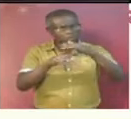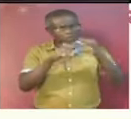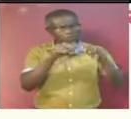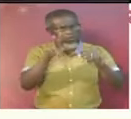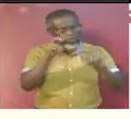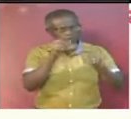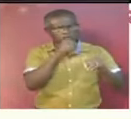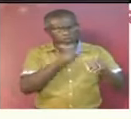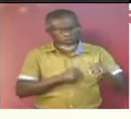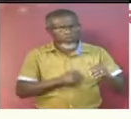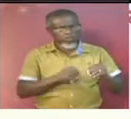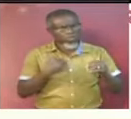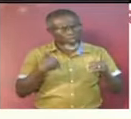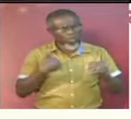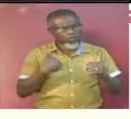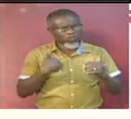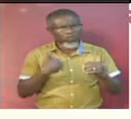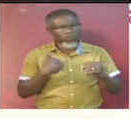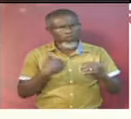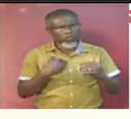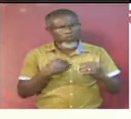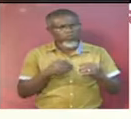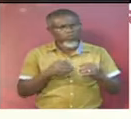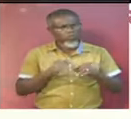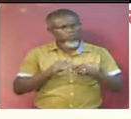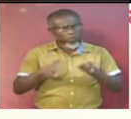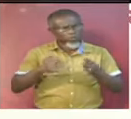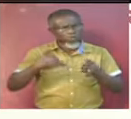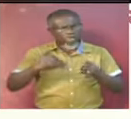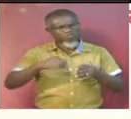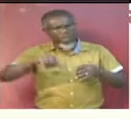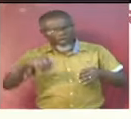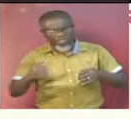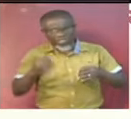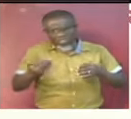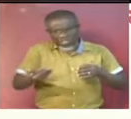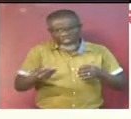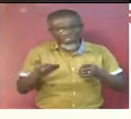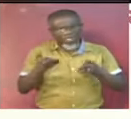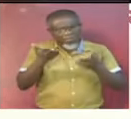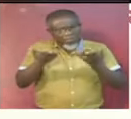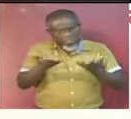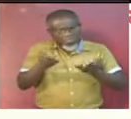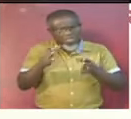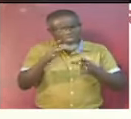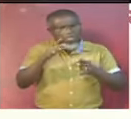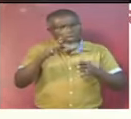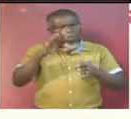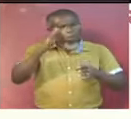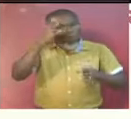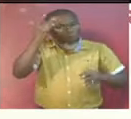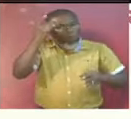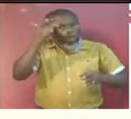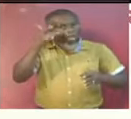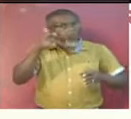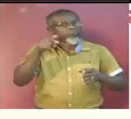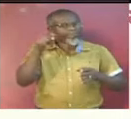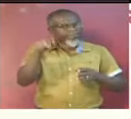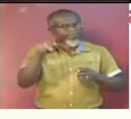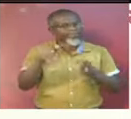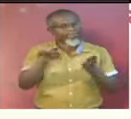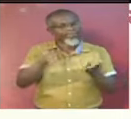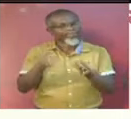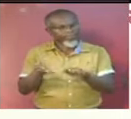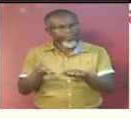other issues that may have contributed to their demise. So we are opting to be a little more inclusive as opposed to